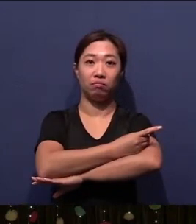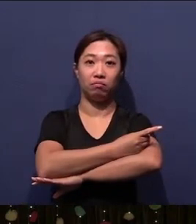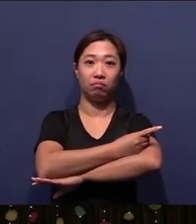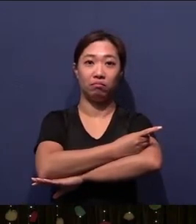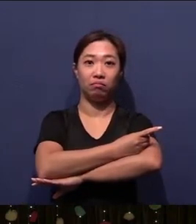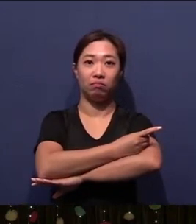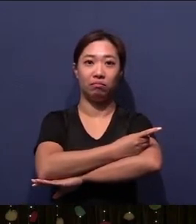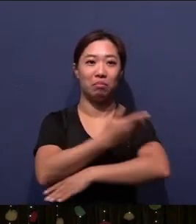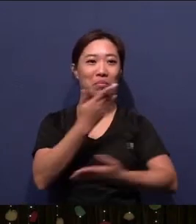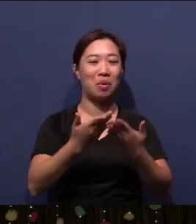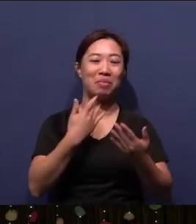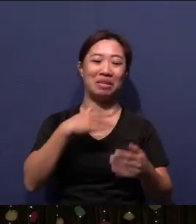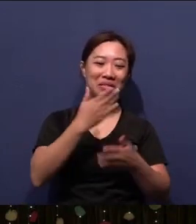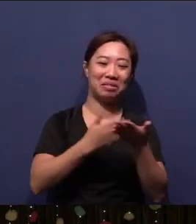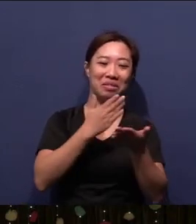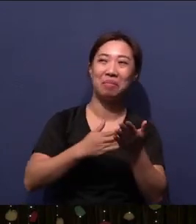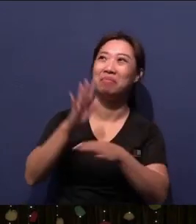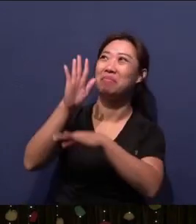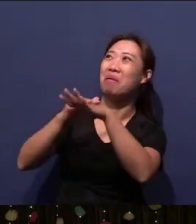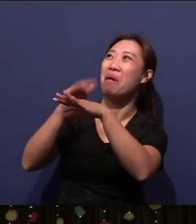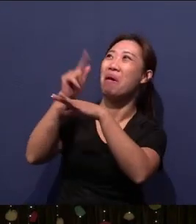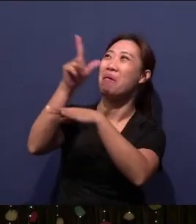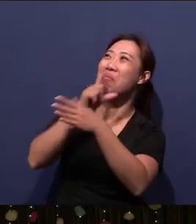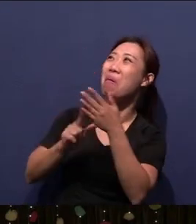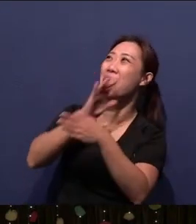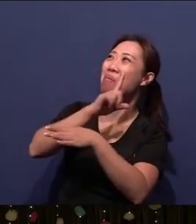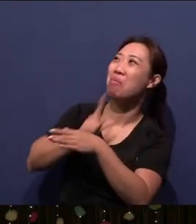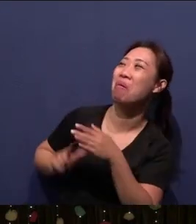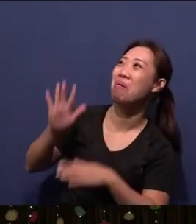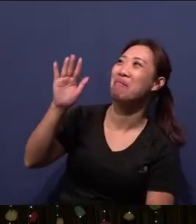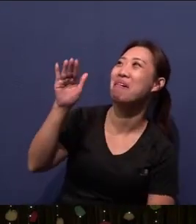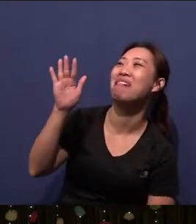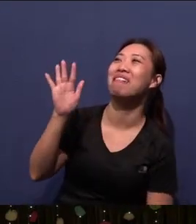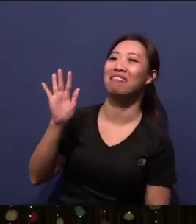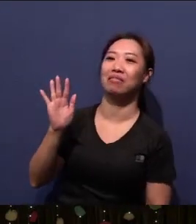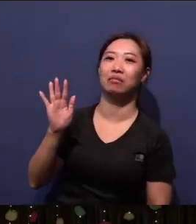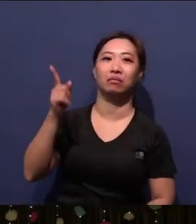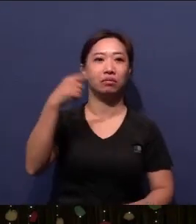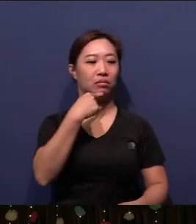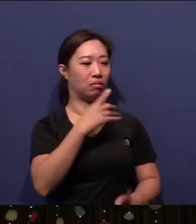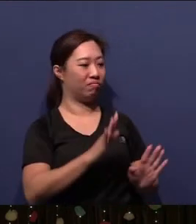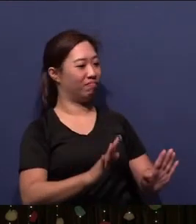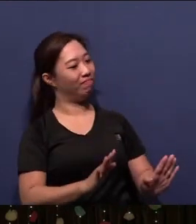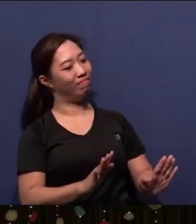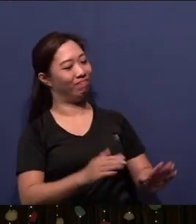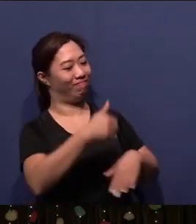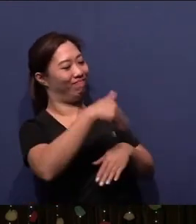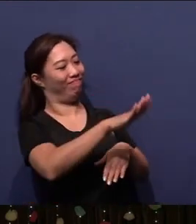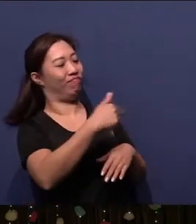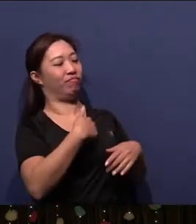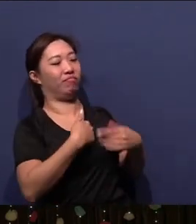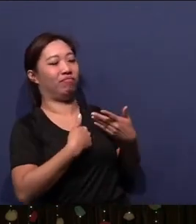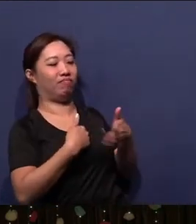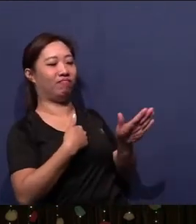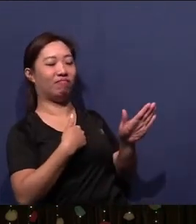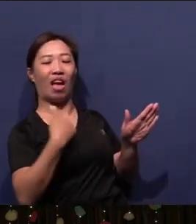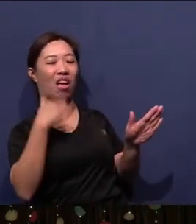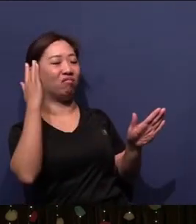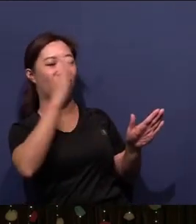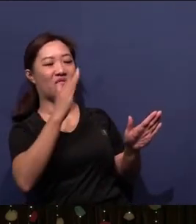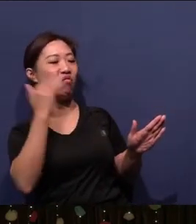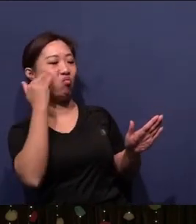some of us might call Jesus Lord, Lord. But he may say to us, "Depart from me, I never knew